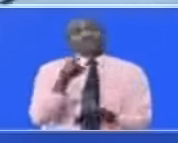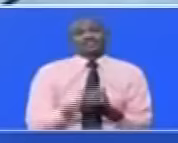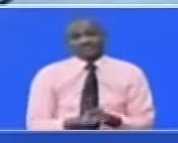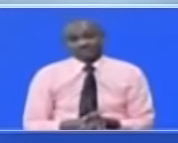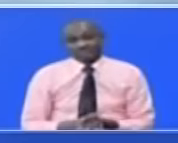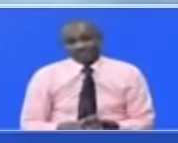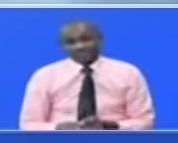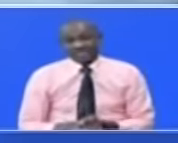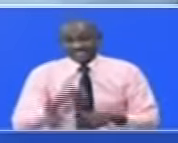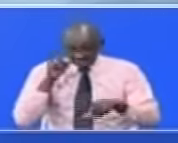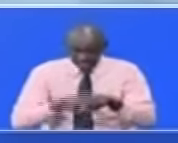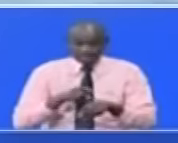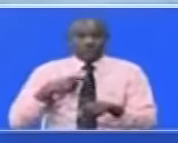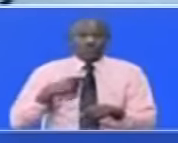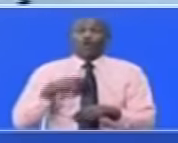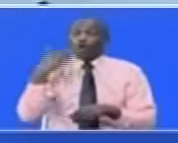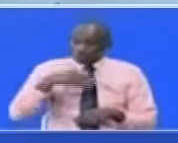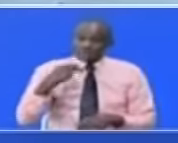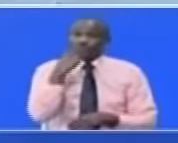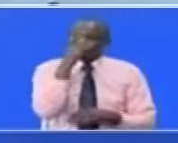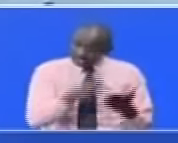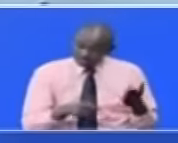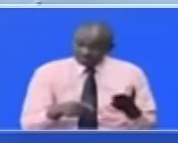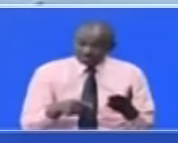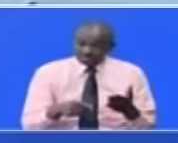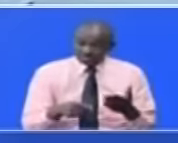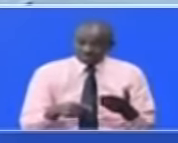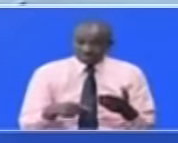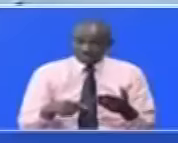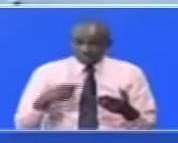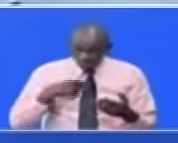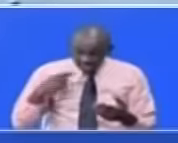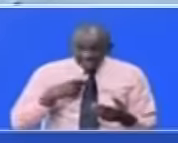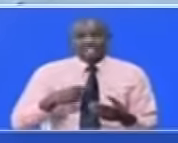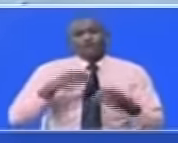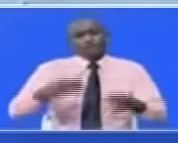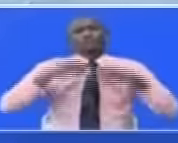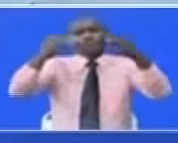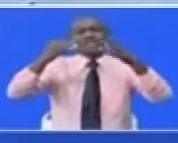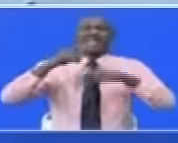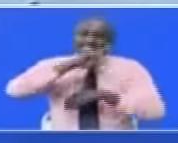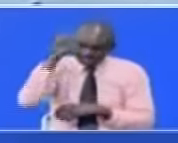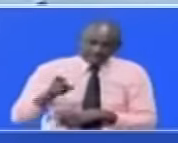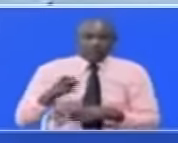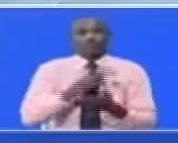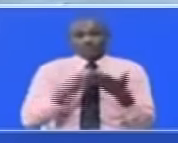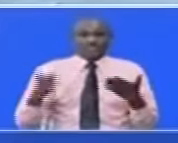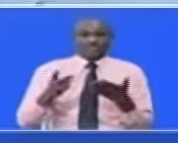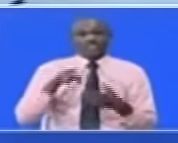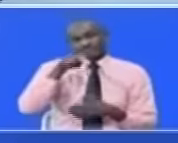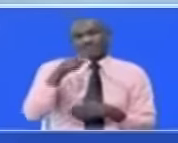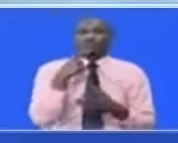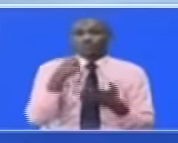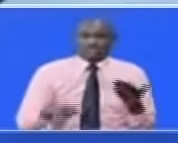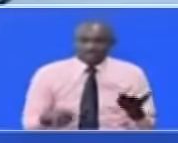Mm-hmm. And when, as unions, we told them that let's postpone the exams for about 3 weeks, we wanted mm-hmm. that order to